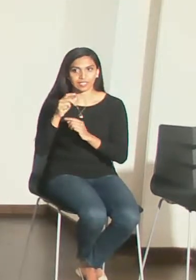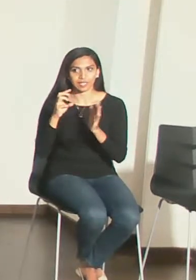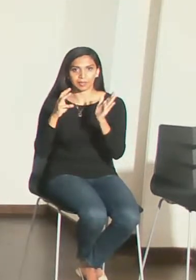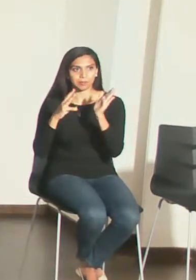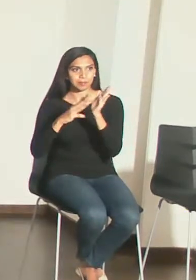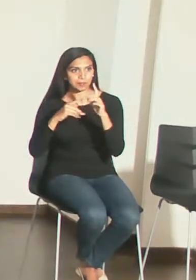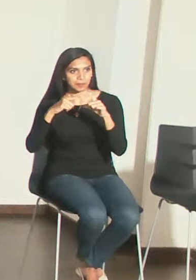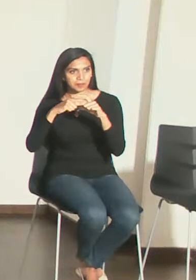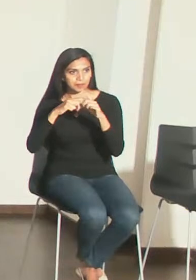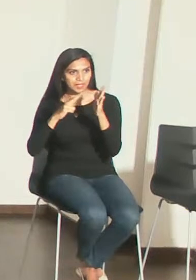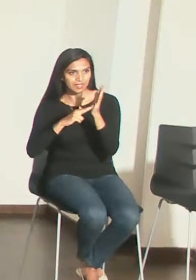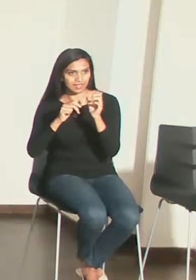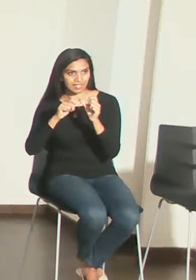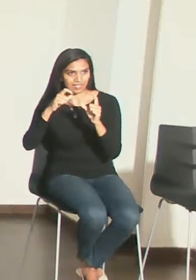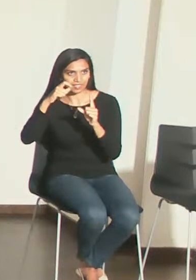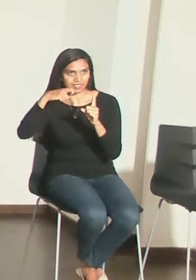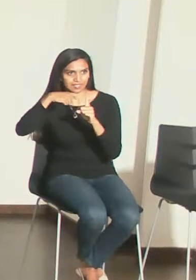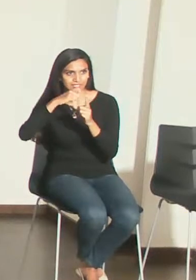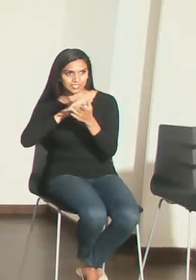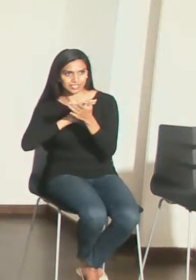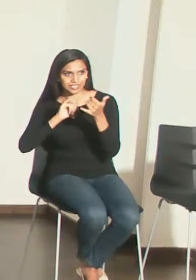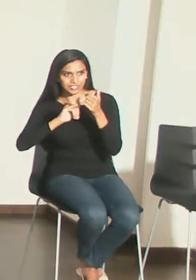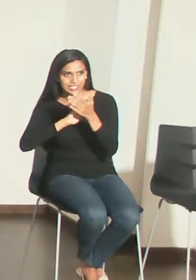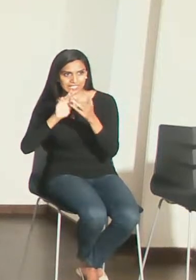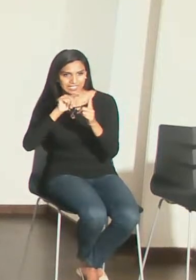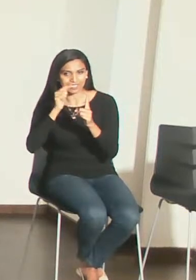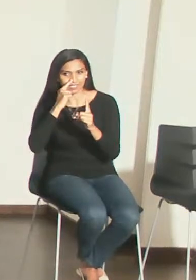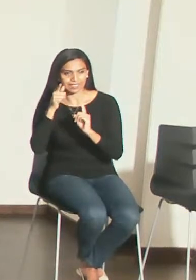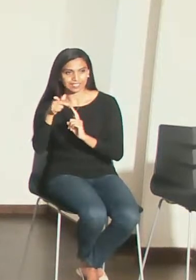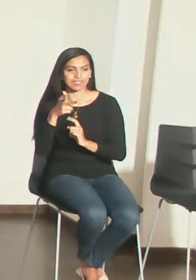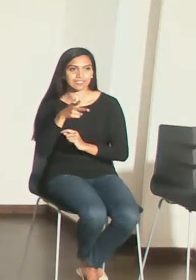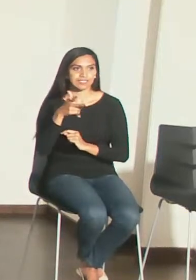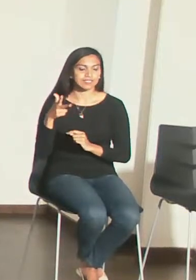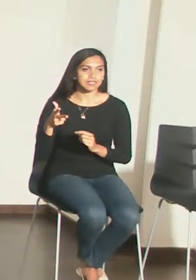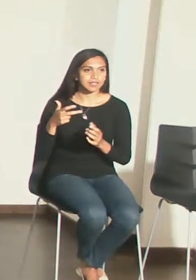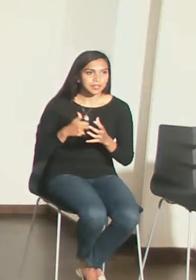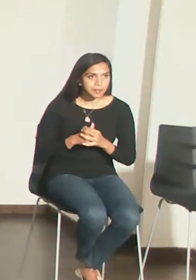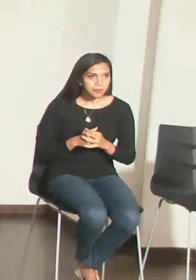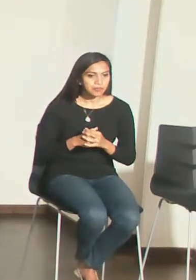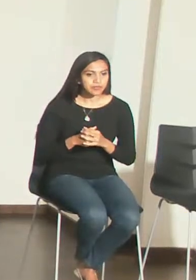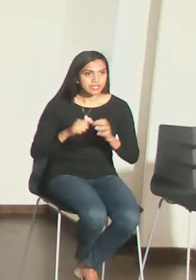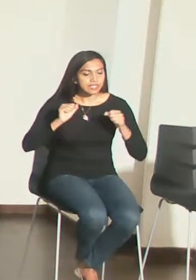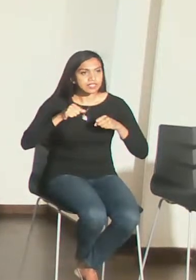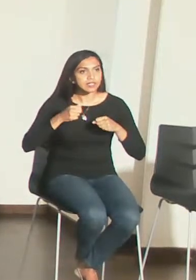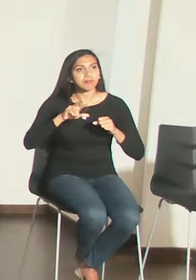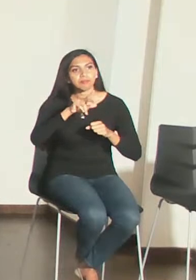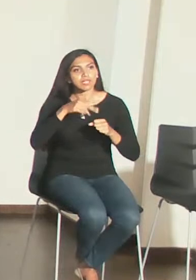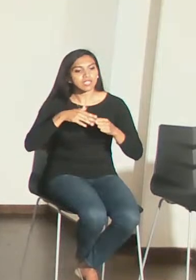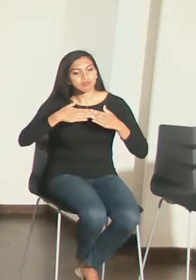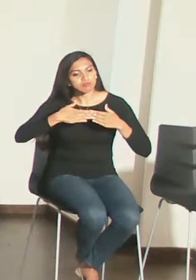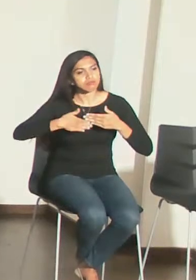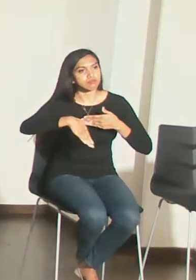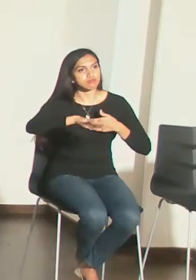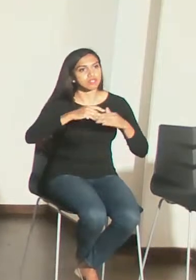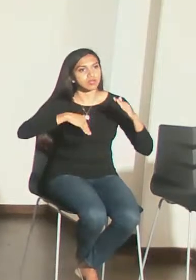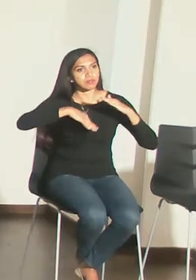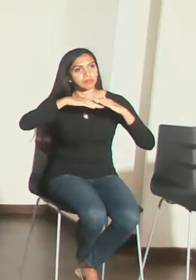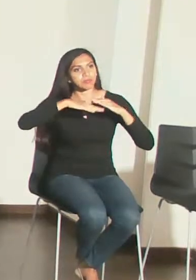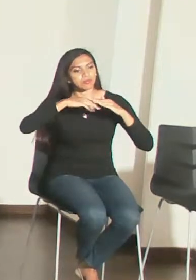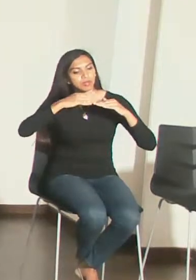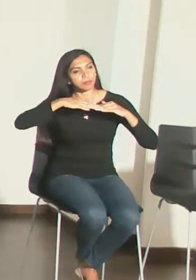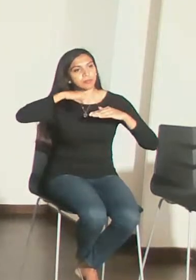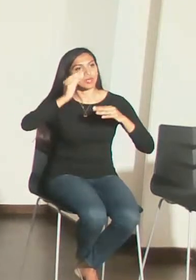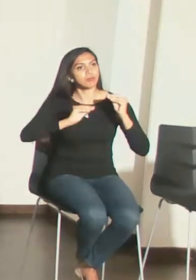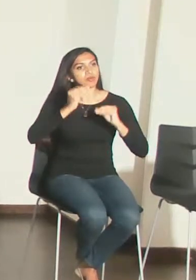work, and I'm going to say the method of risk, for example, risk taking, just pushing an envelope where the feminine is not